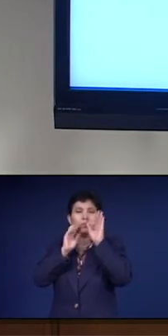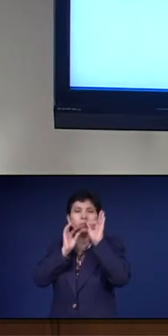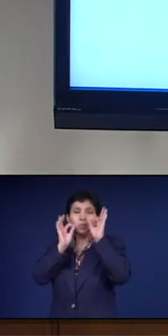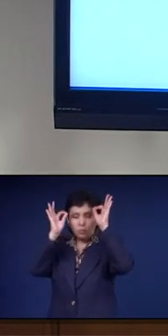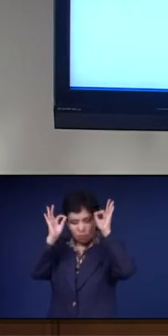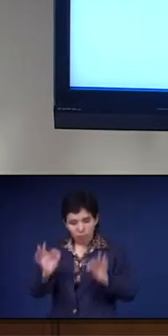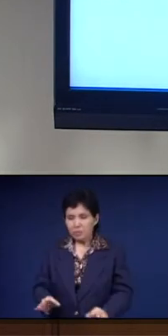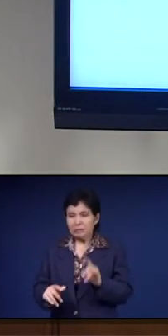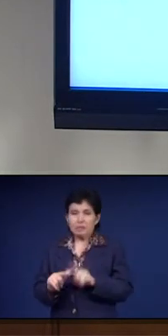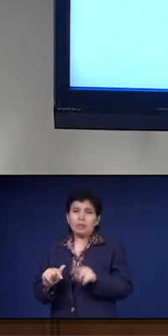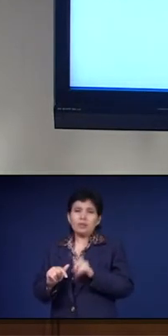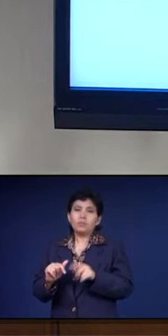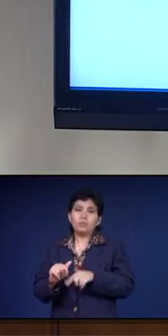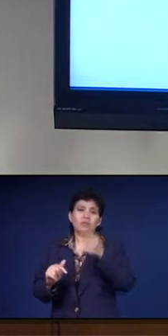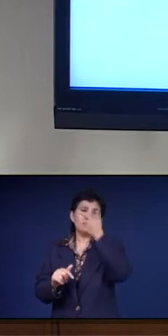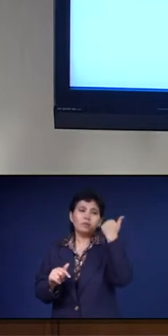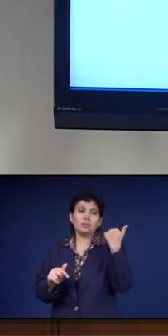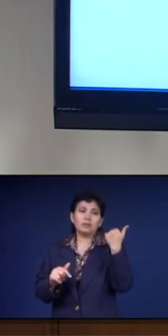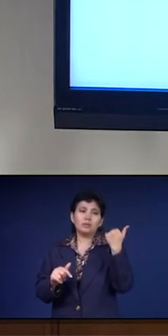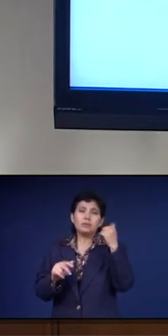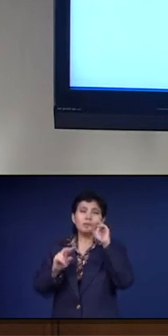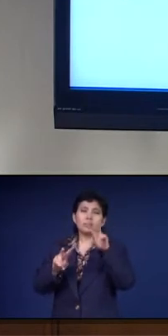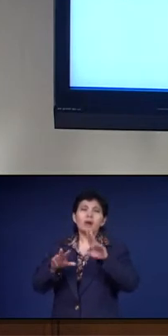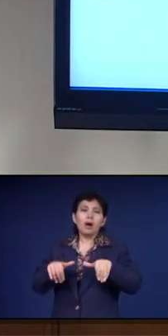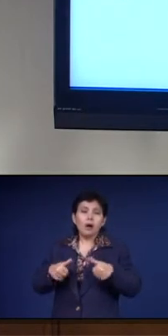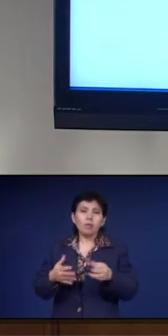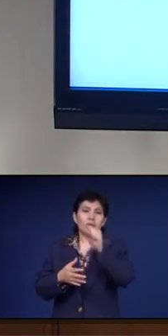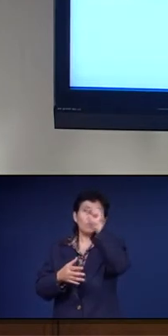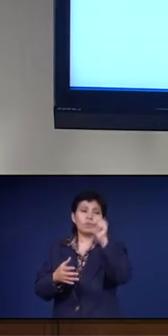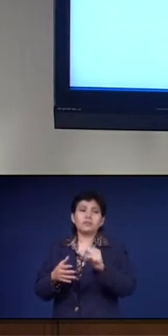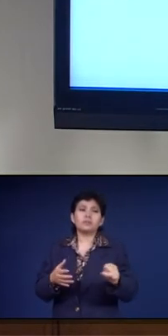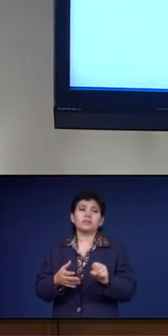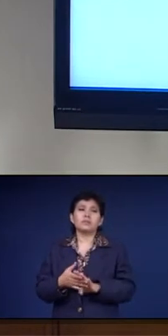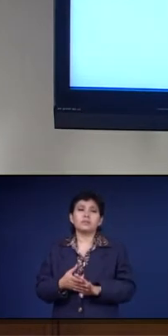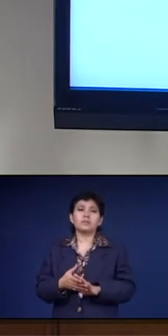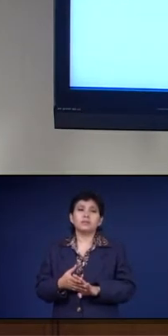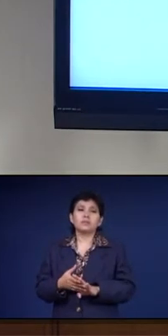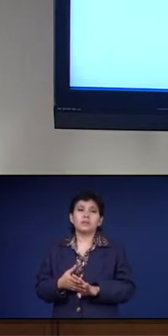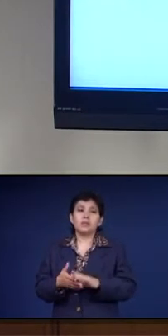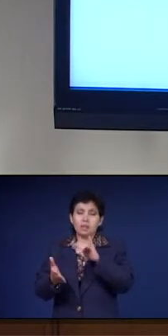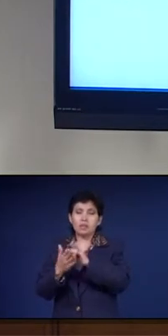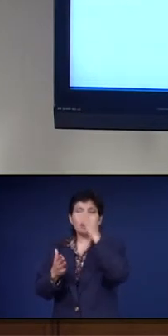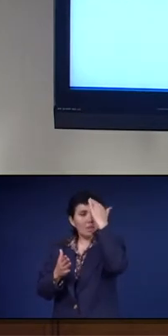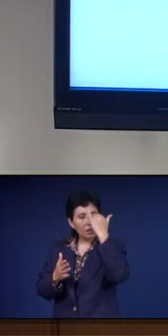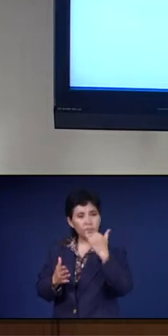to look into more articles to see how aggression or how TV affects. That's